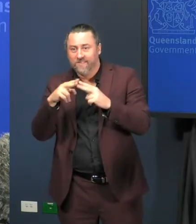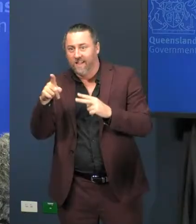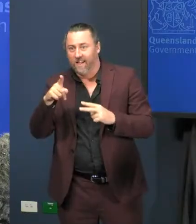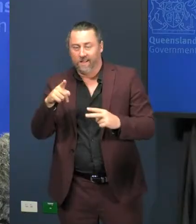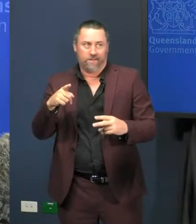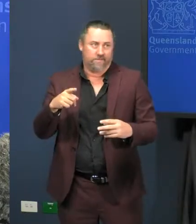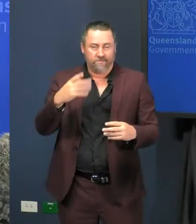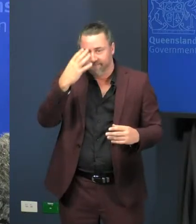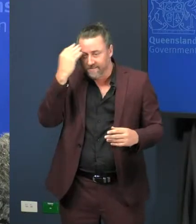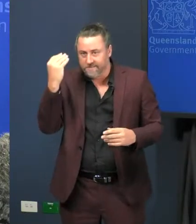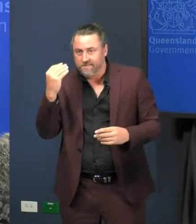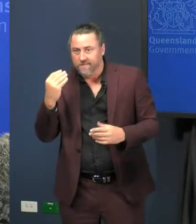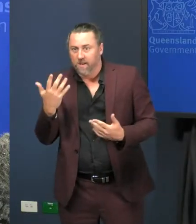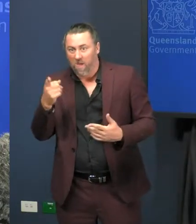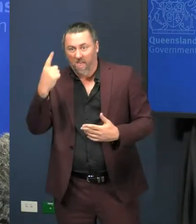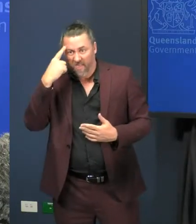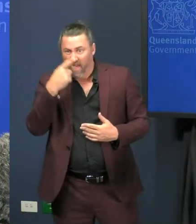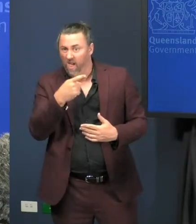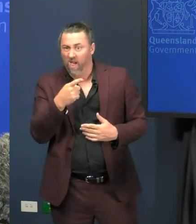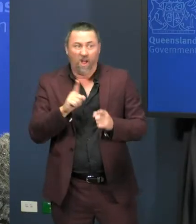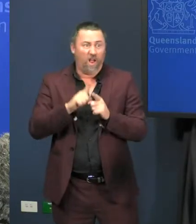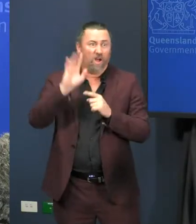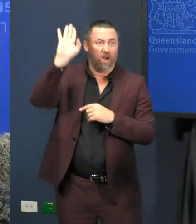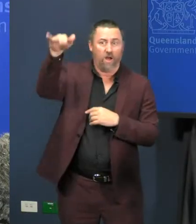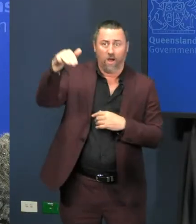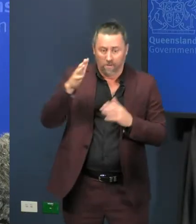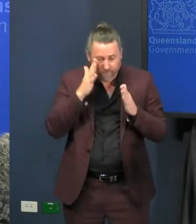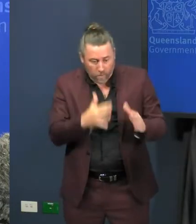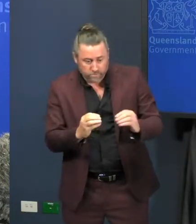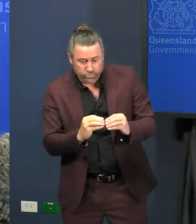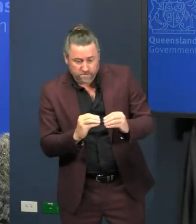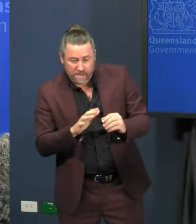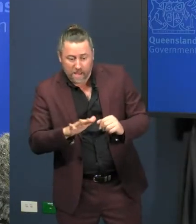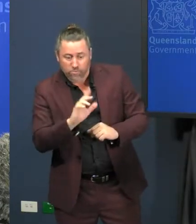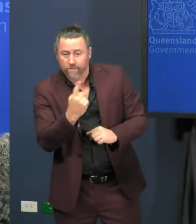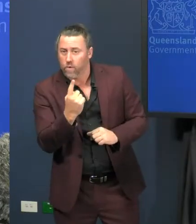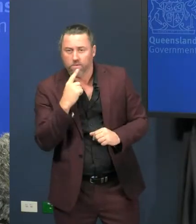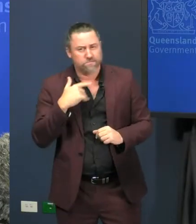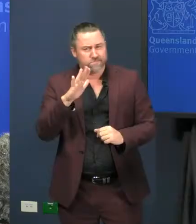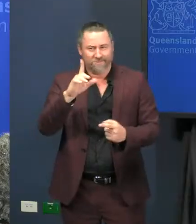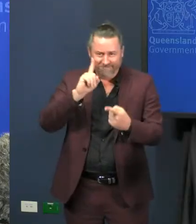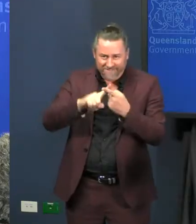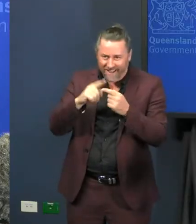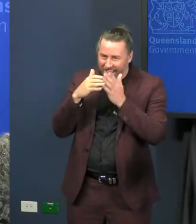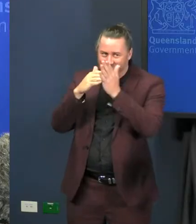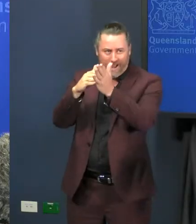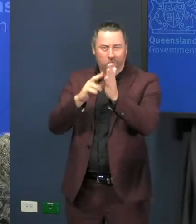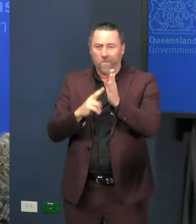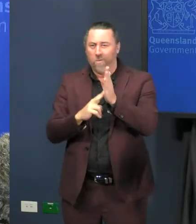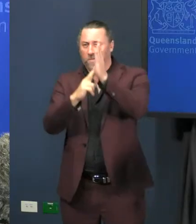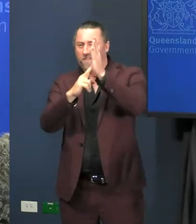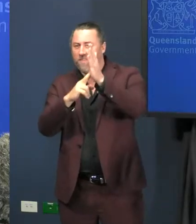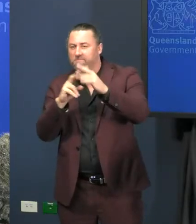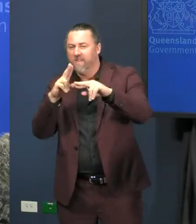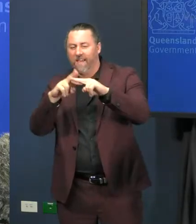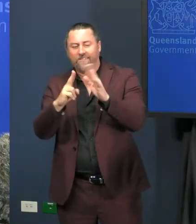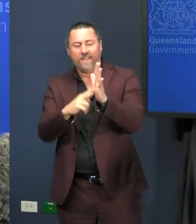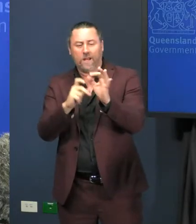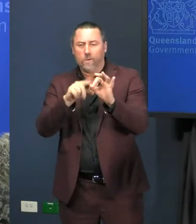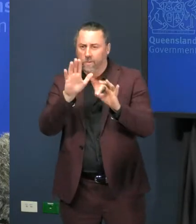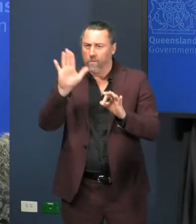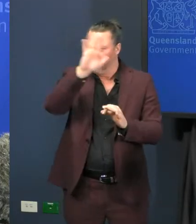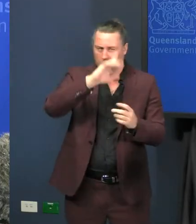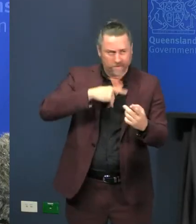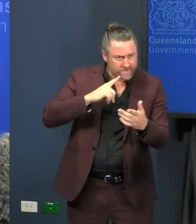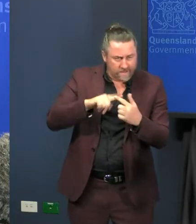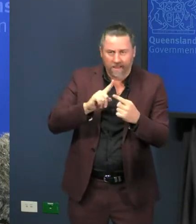that work is continuing and at record pace to make sure that we recover, and we also do everything we can to build in the resilience, and